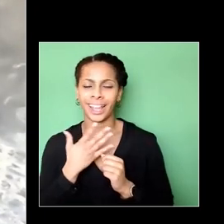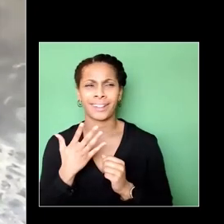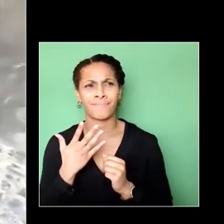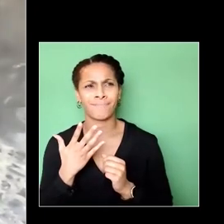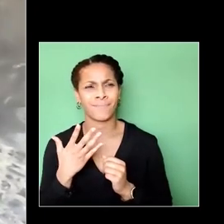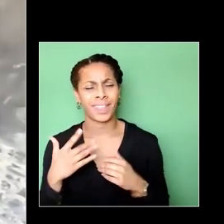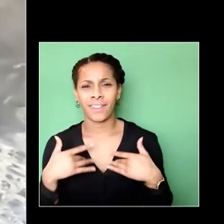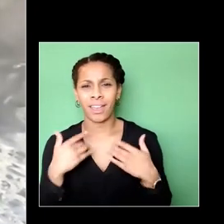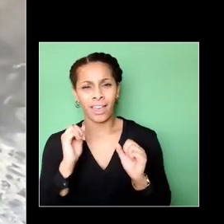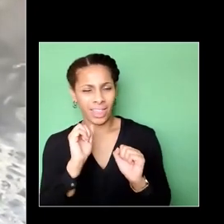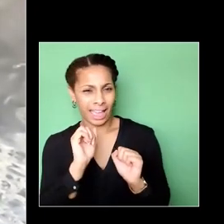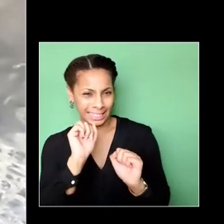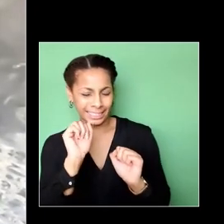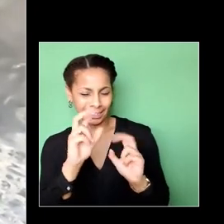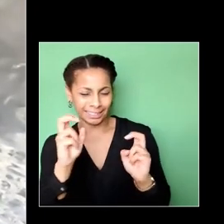some of that essay again.